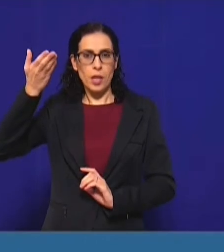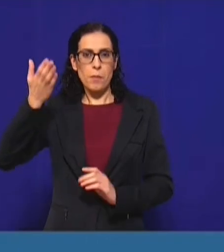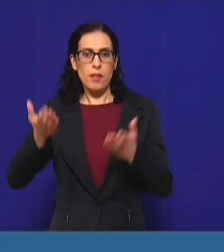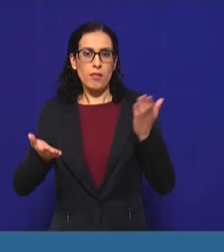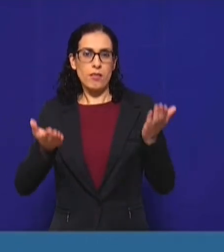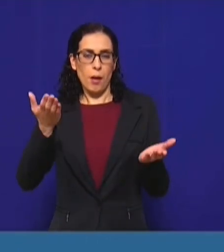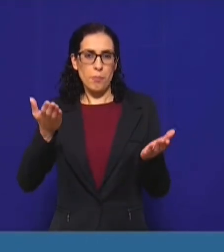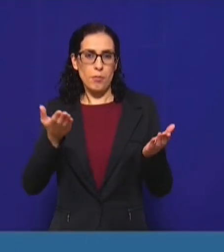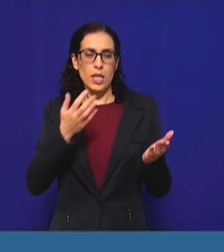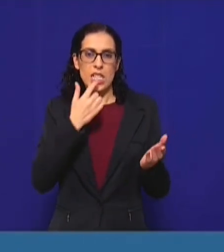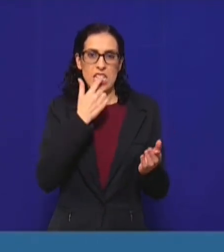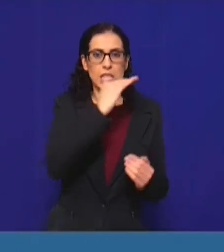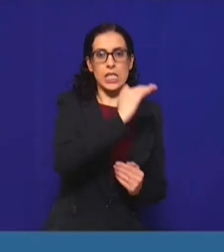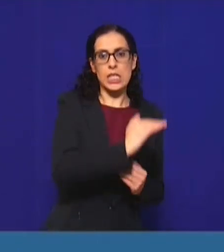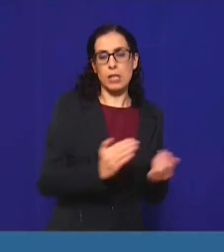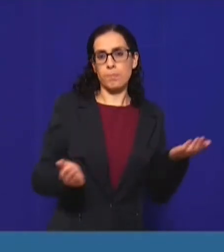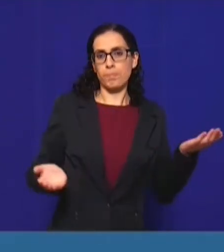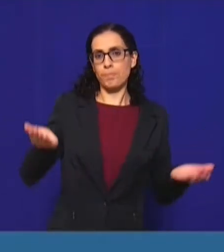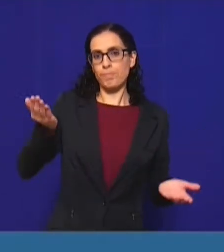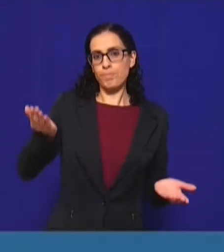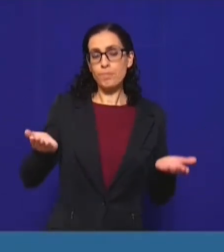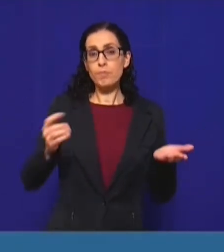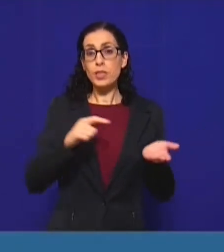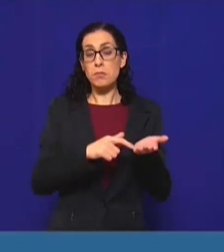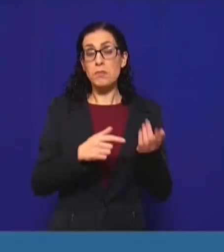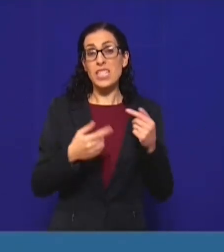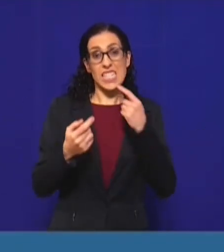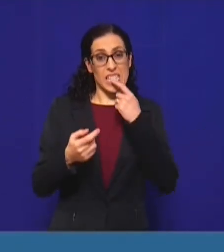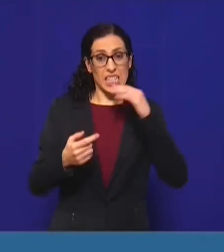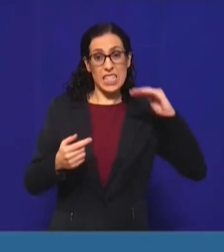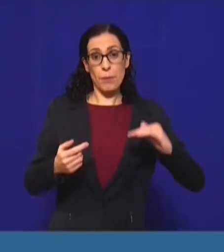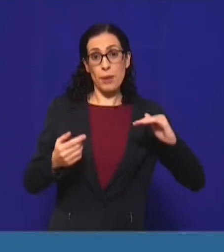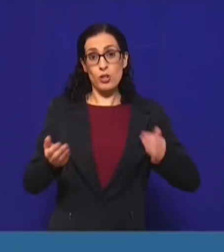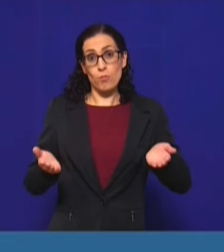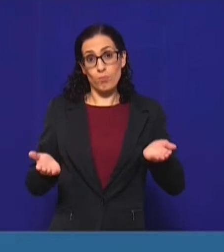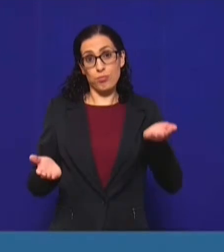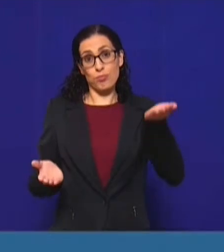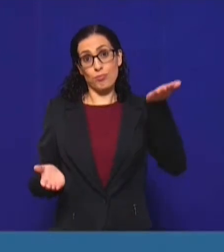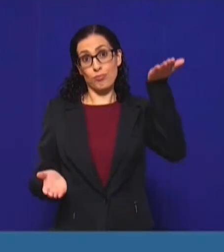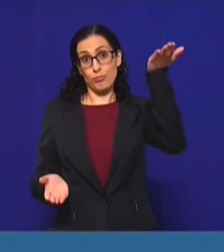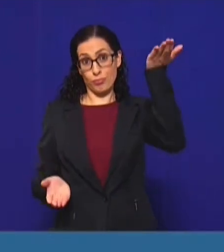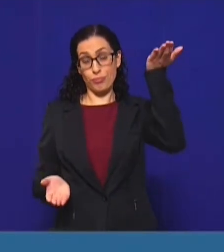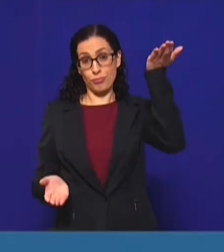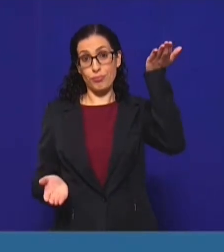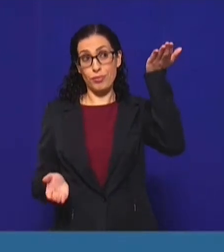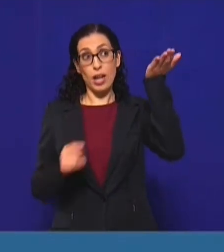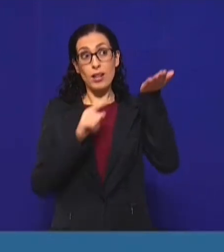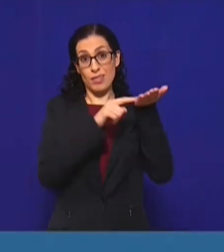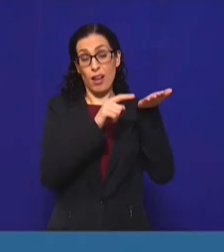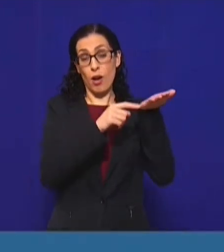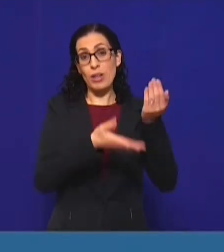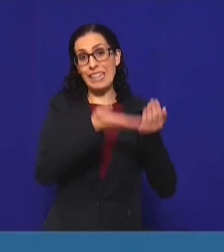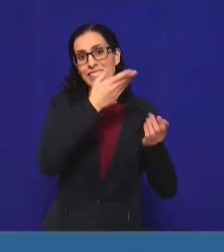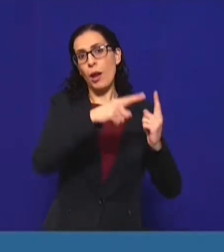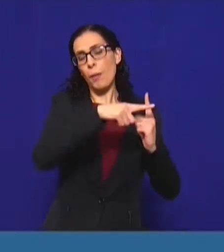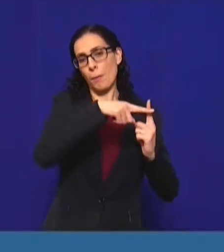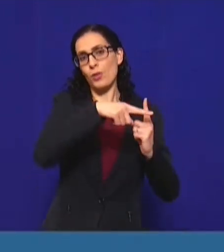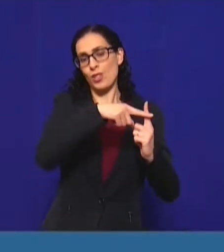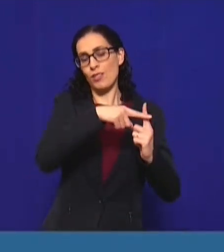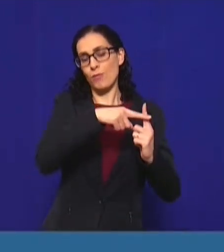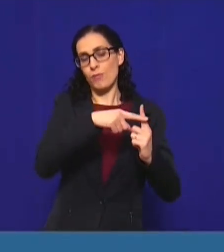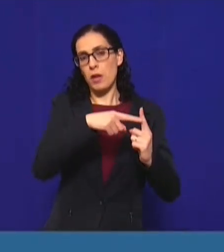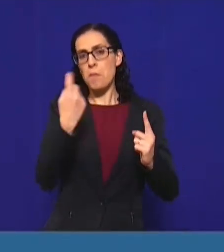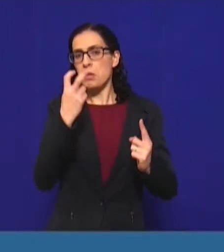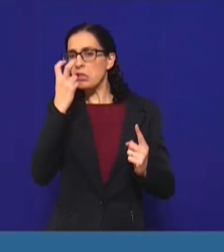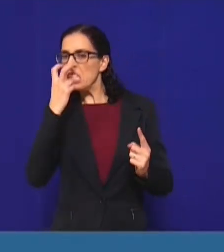huma iżgħar. Ġifieri hawnhekk qegħdin naraw l-etajiet li huma iżgħar li qed ikunu jikkontribwixxu l-iktar għal dawn il-każijiet li qegħdin ikunaw.